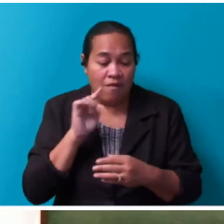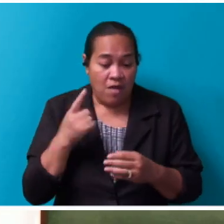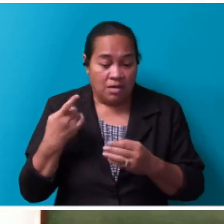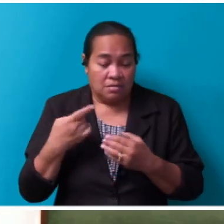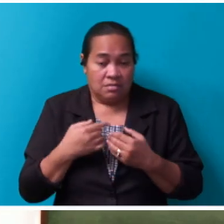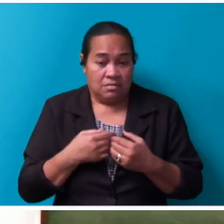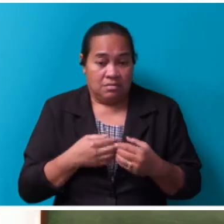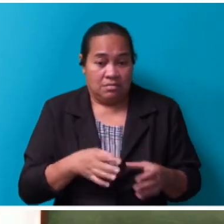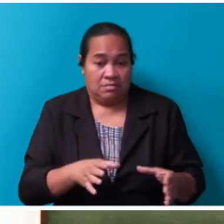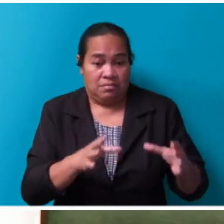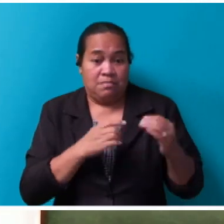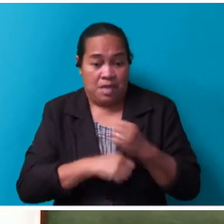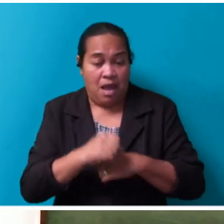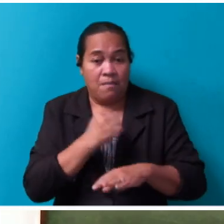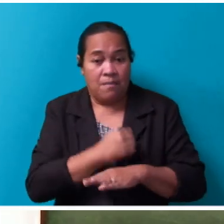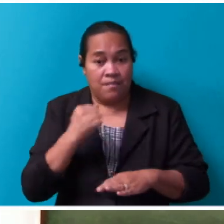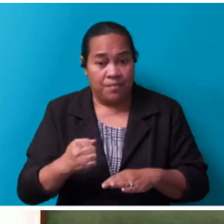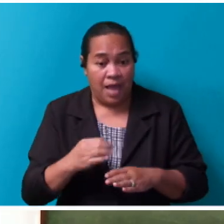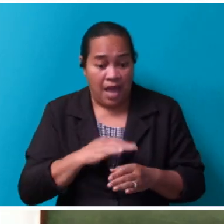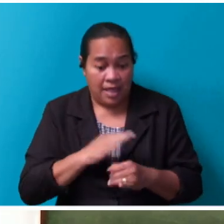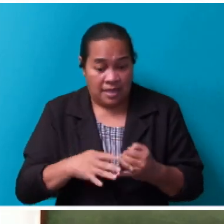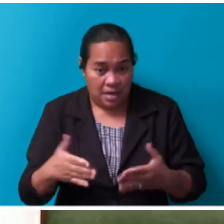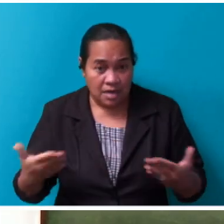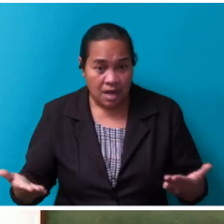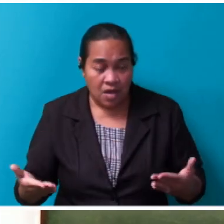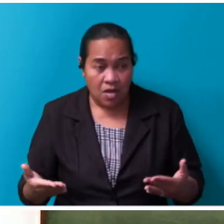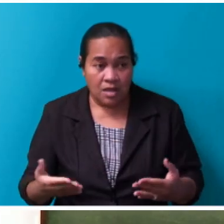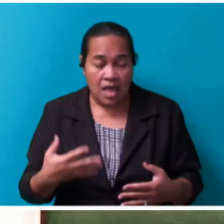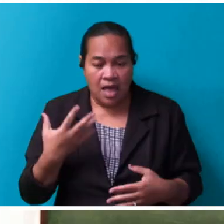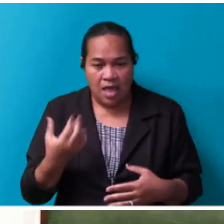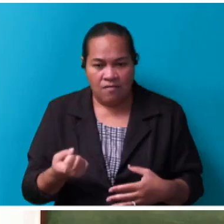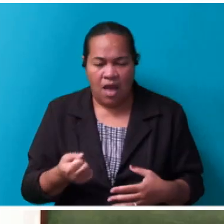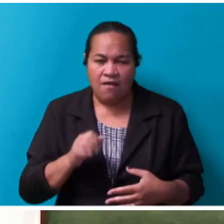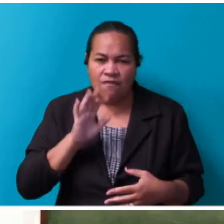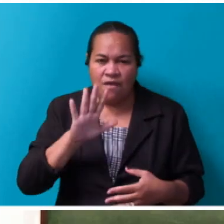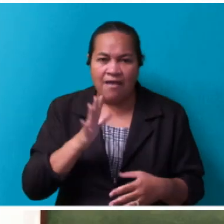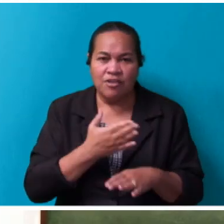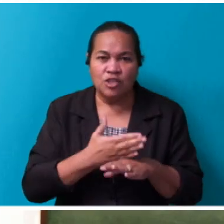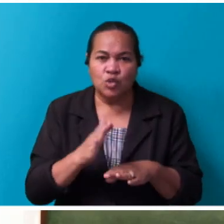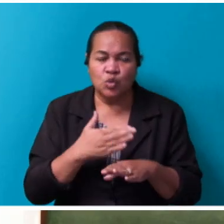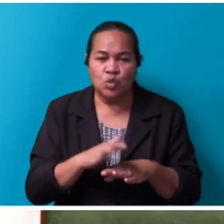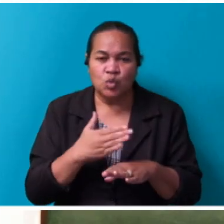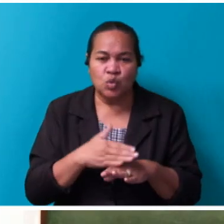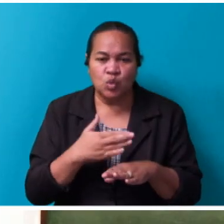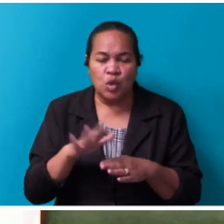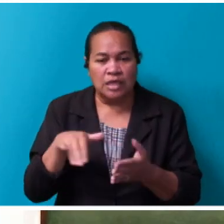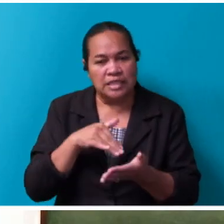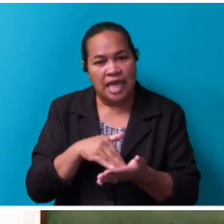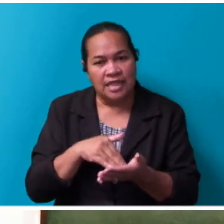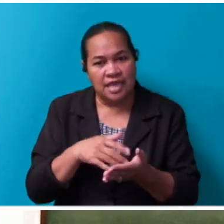office up till as I speak, there's been 5 new centers